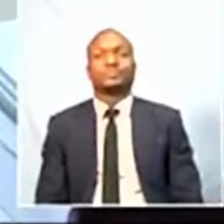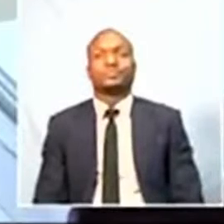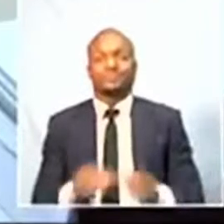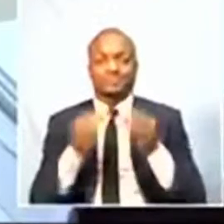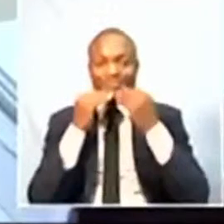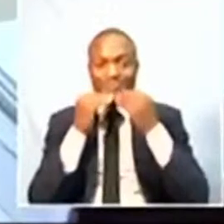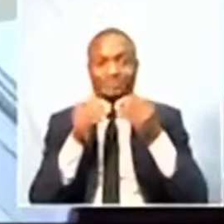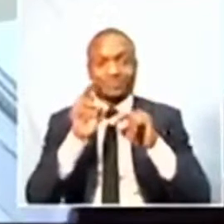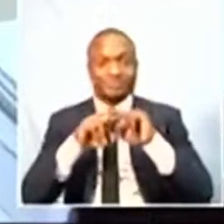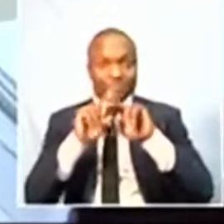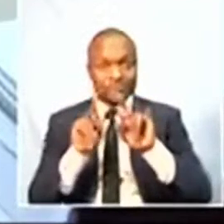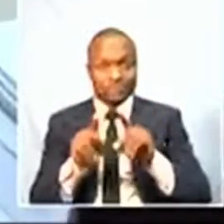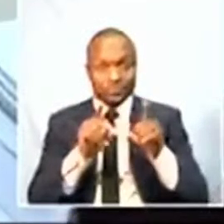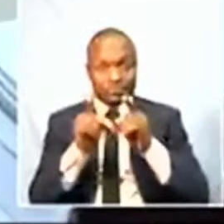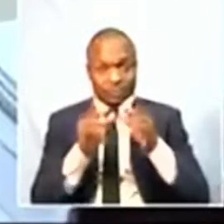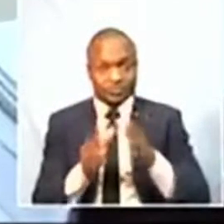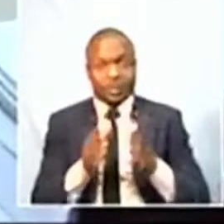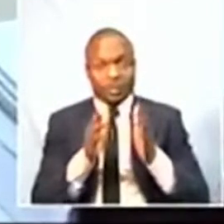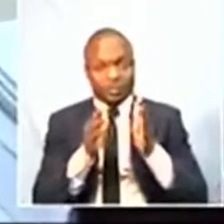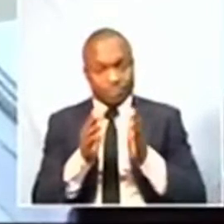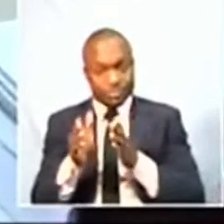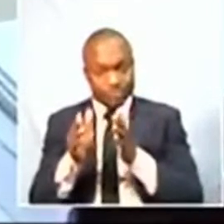Thank you, Chair. Director Planning.